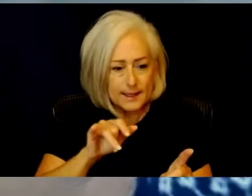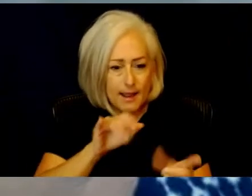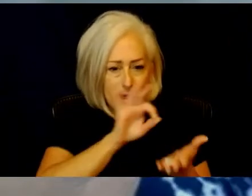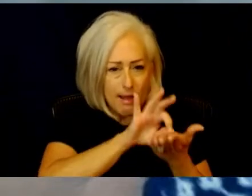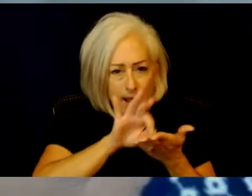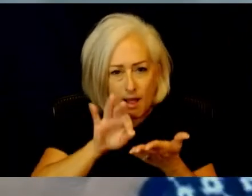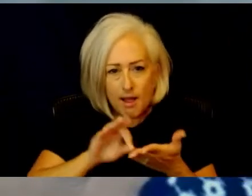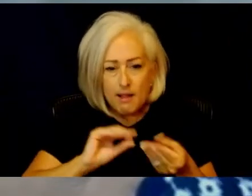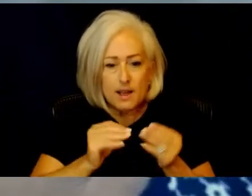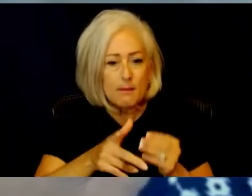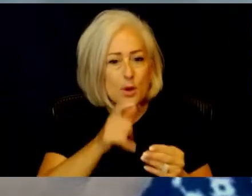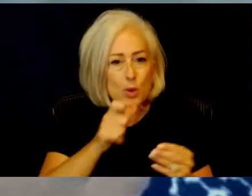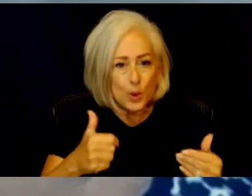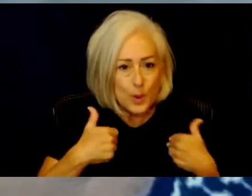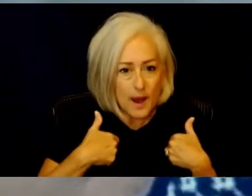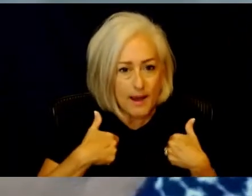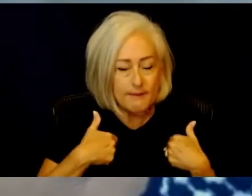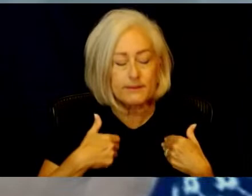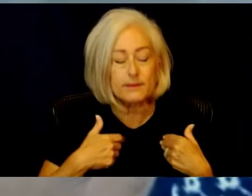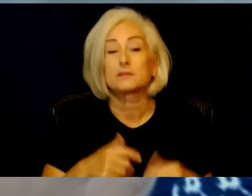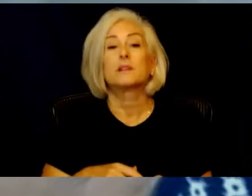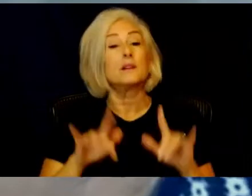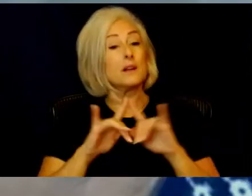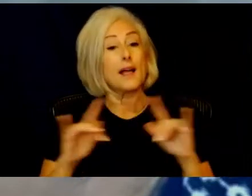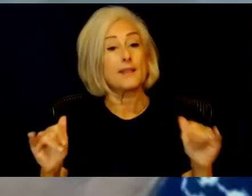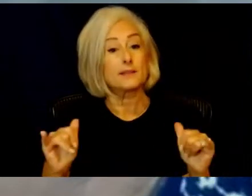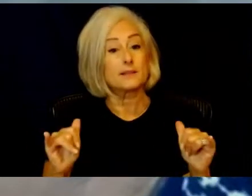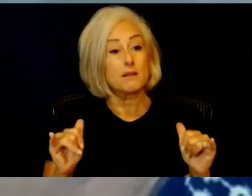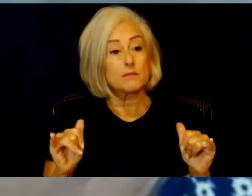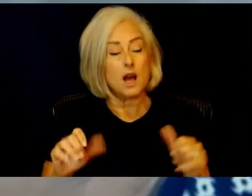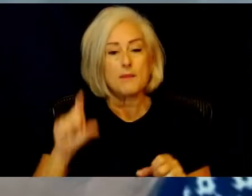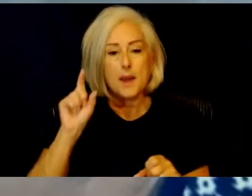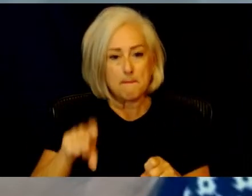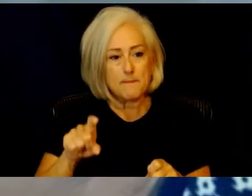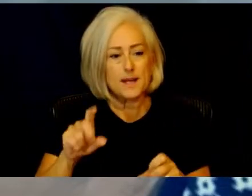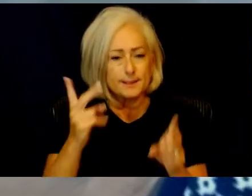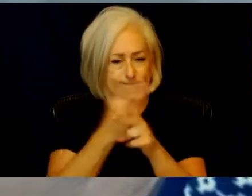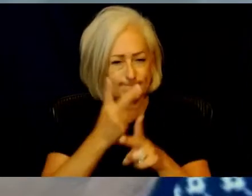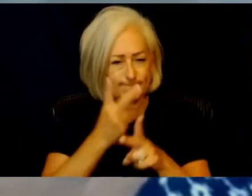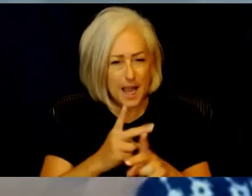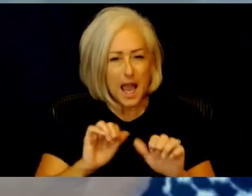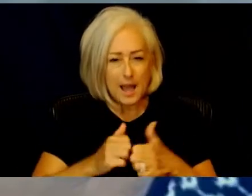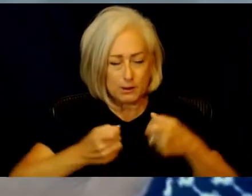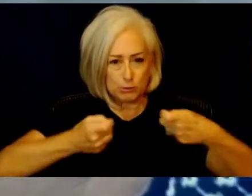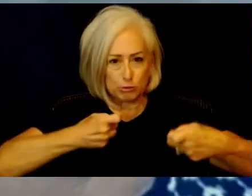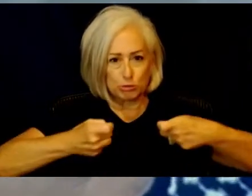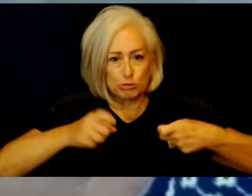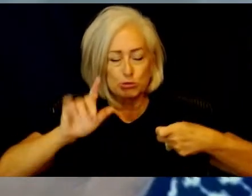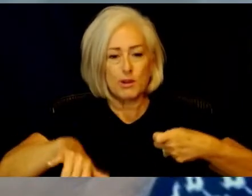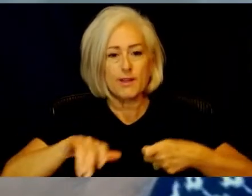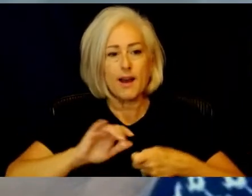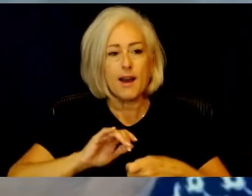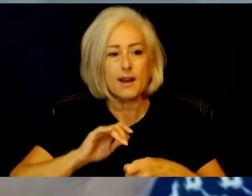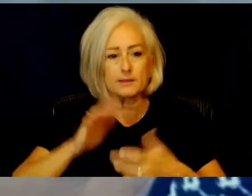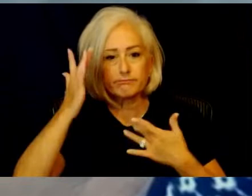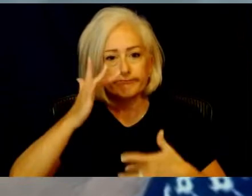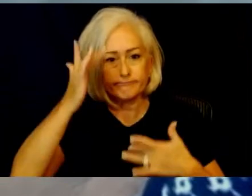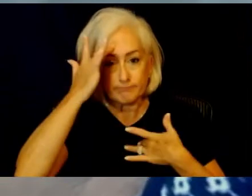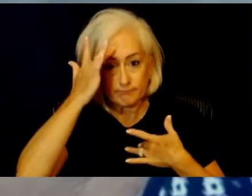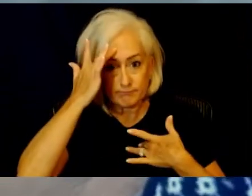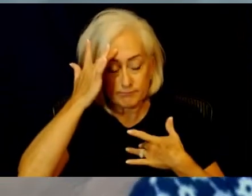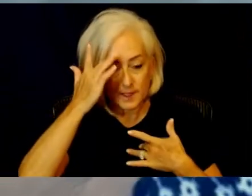be working aggressively to contain the spread of this illness by doing really good contact tracing